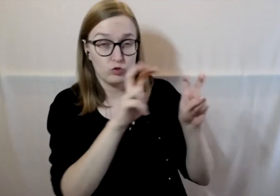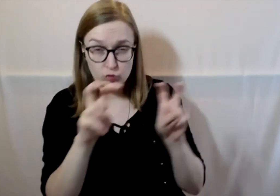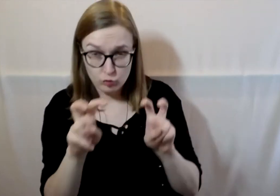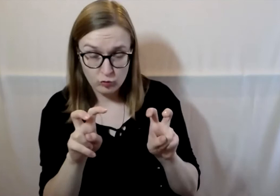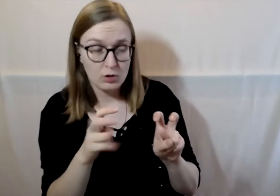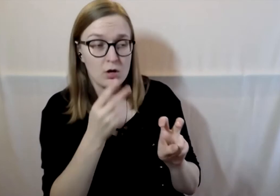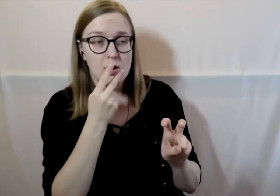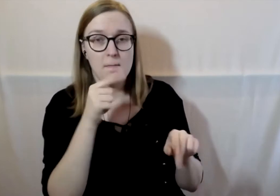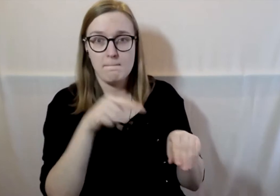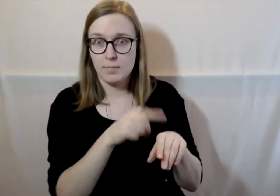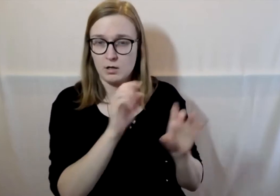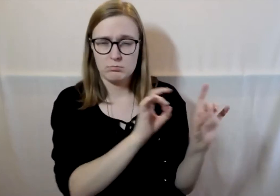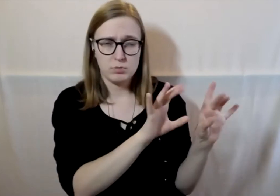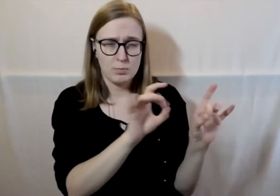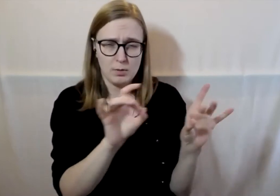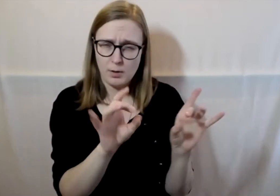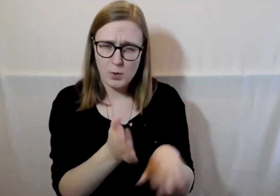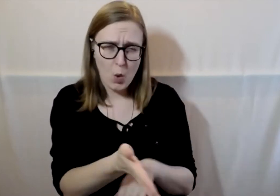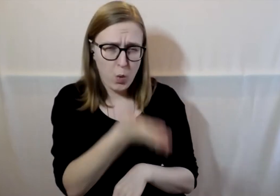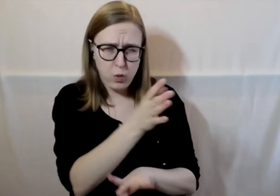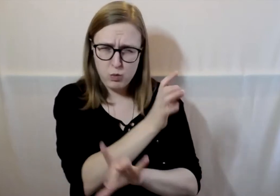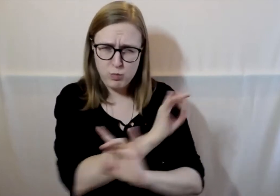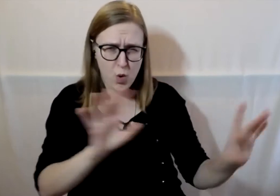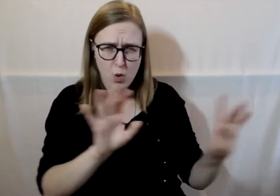say one of our colleagues